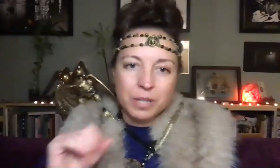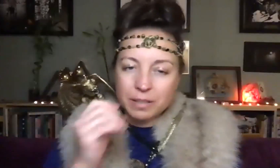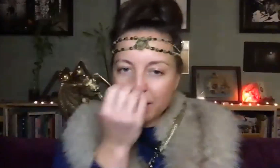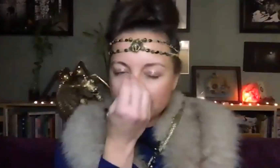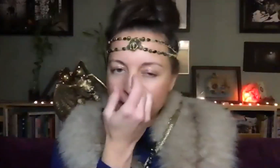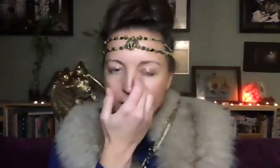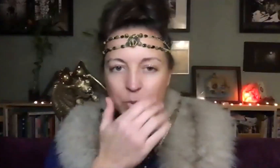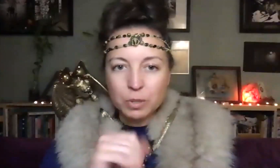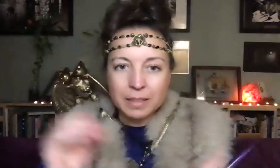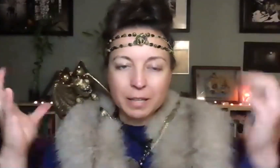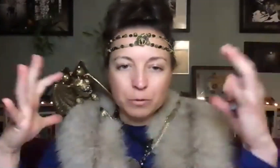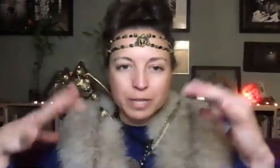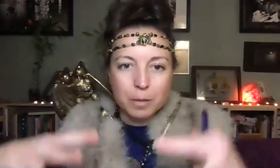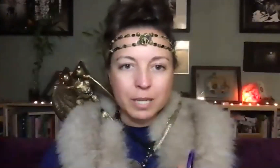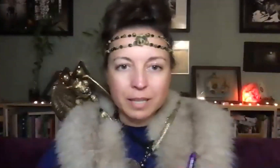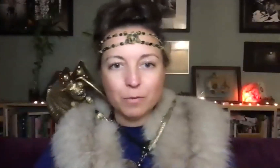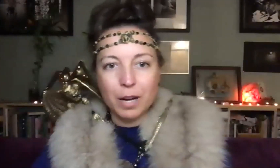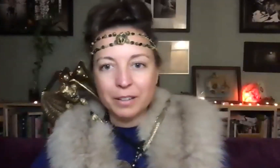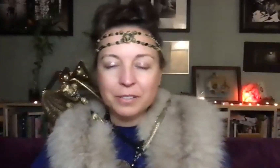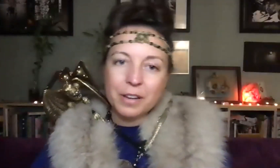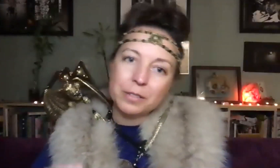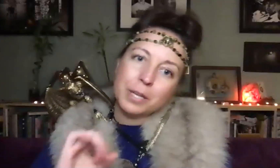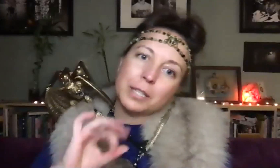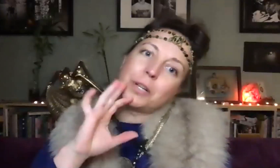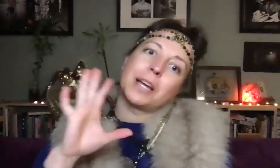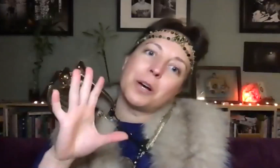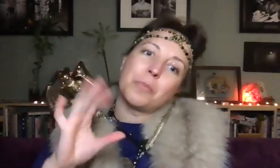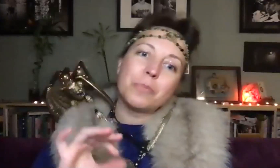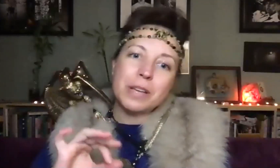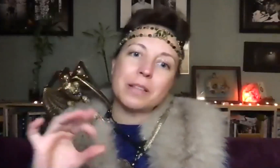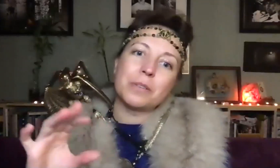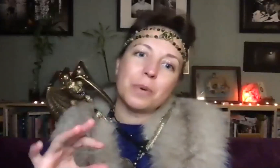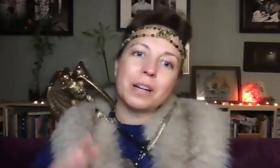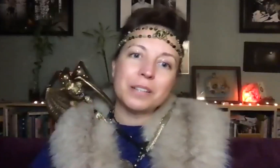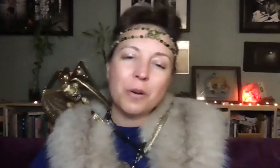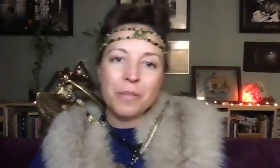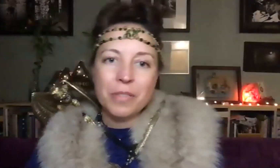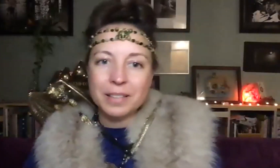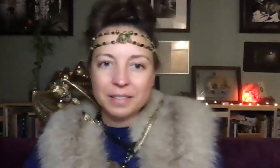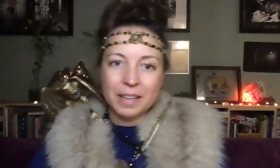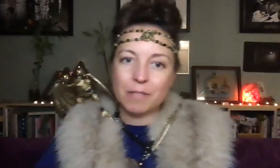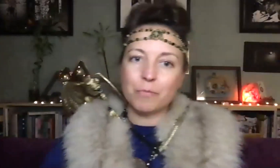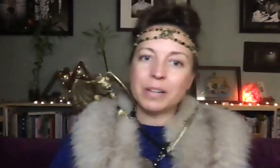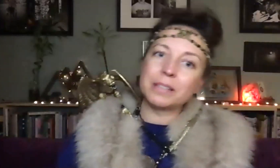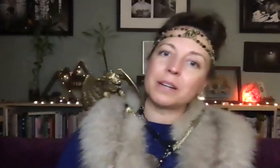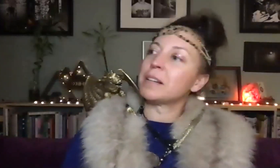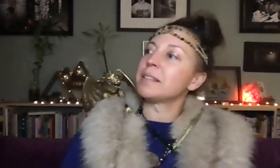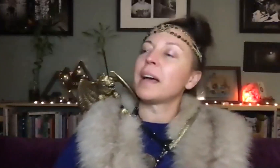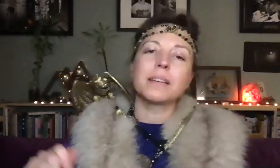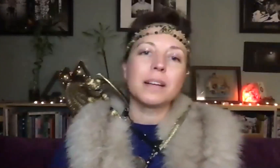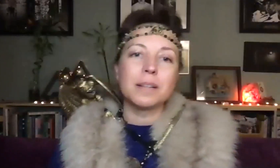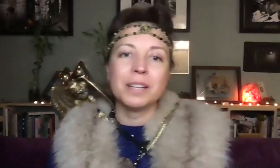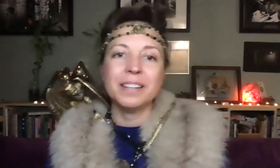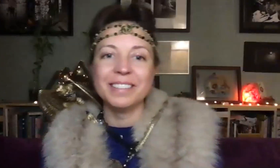other weird things, like in a pool, like take a bucket of water under there so I can try and go and breathe underwater. You know, all the things that like give parents a heart